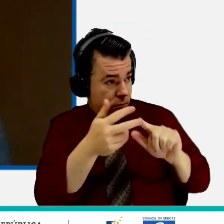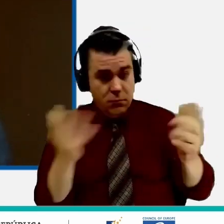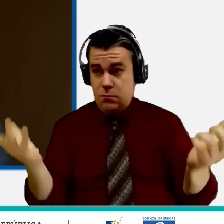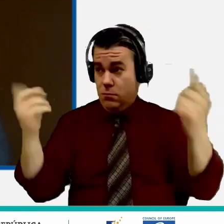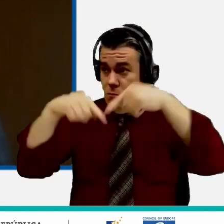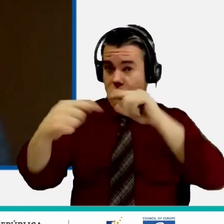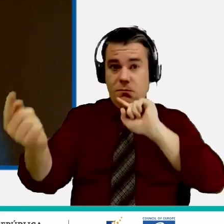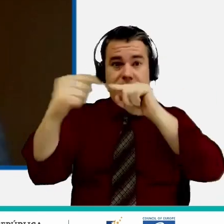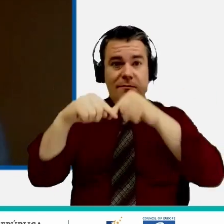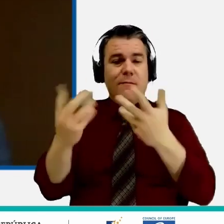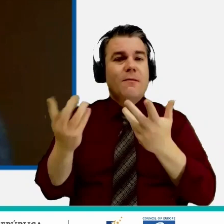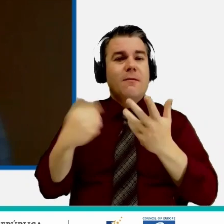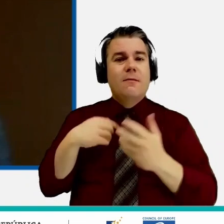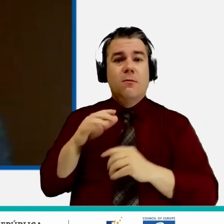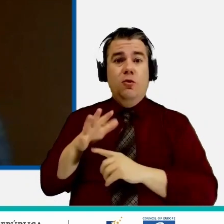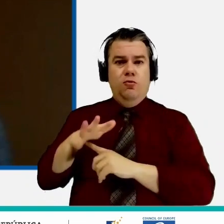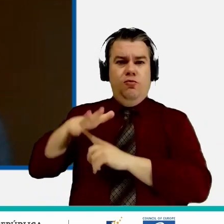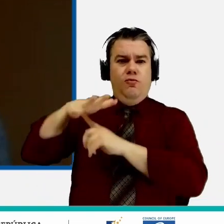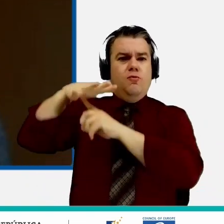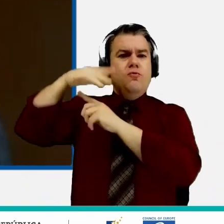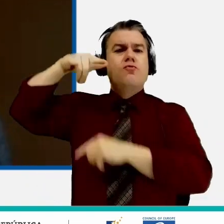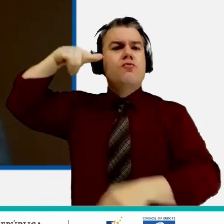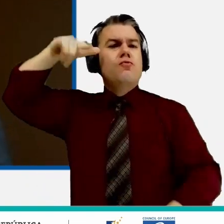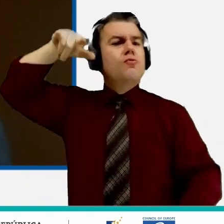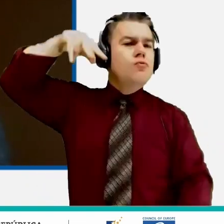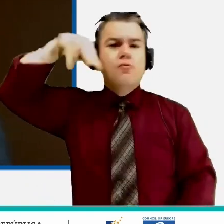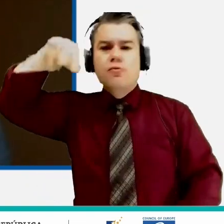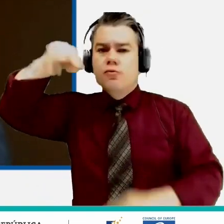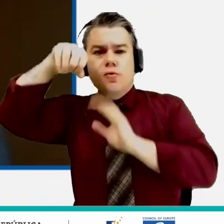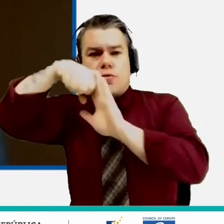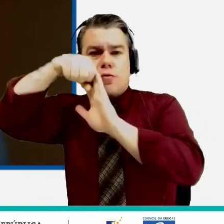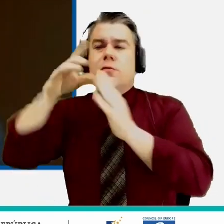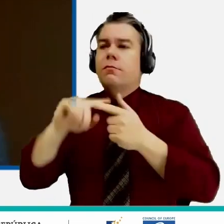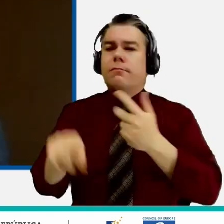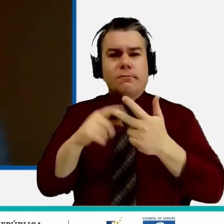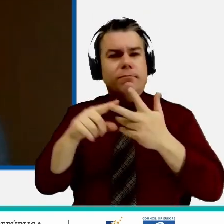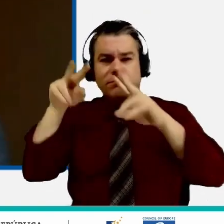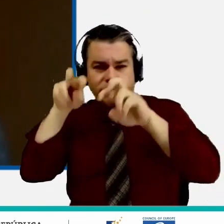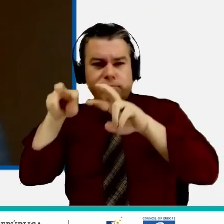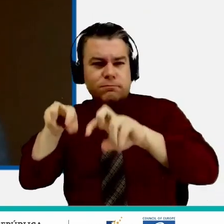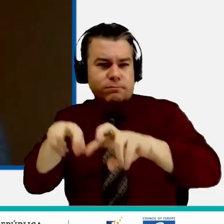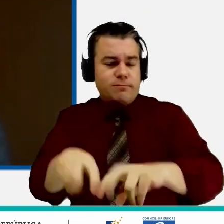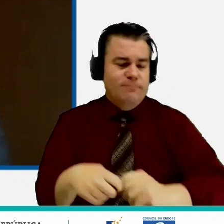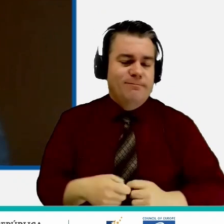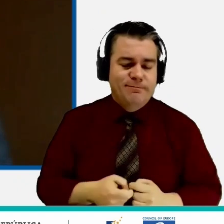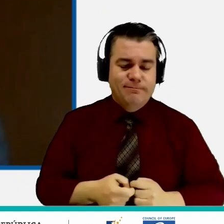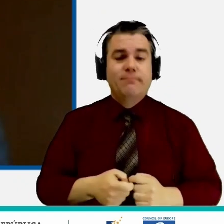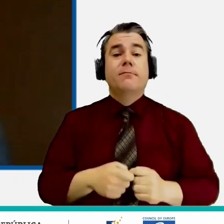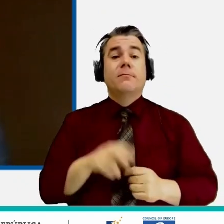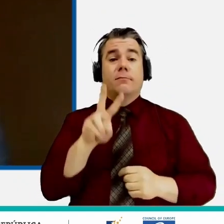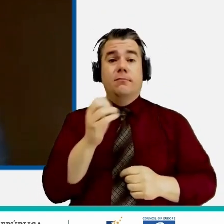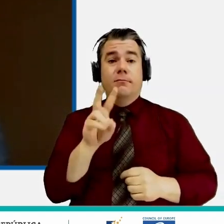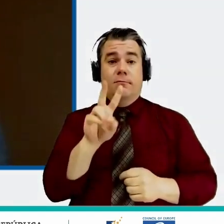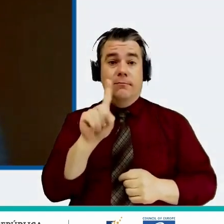in humanitarian operations. On the analytics and research part, I'm very proud to say that in 2021, and thanks to